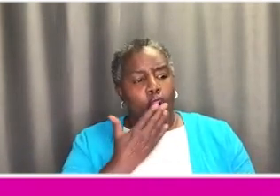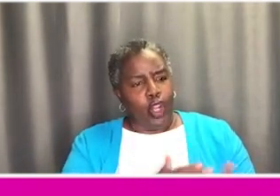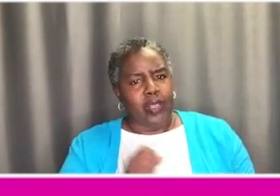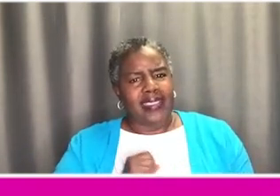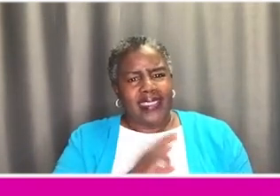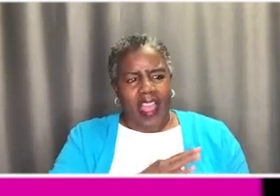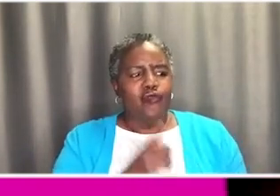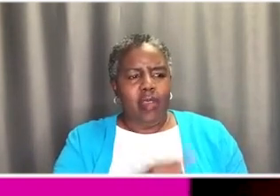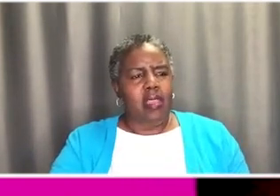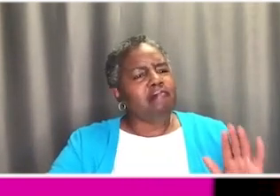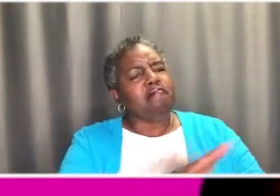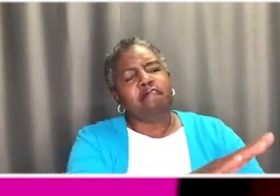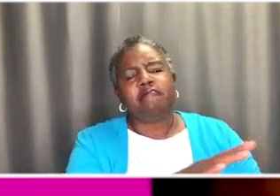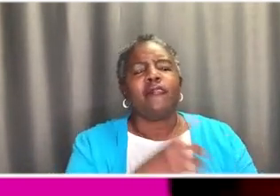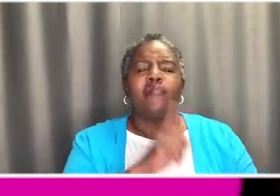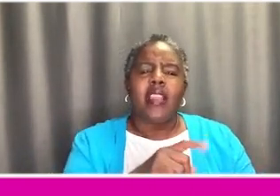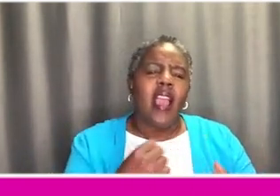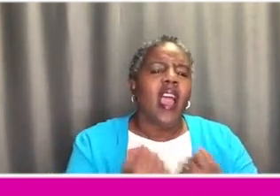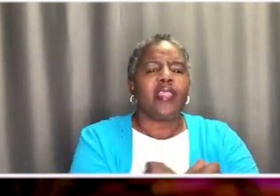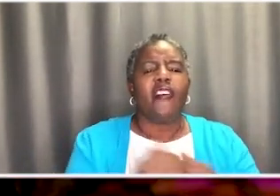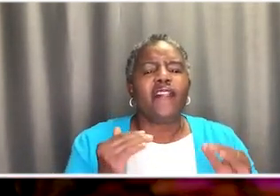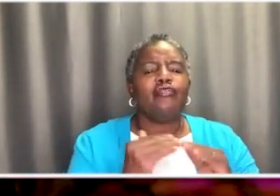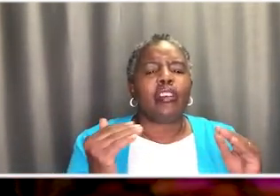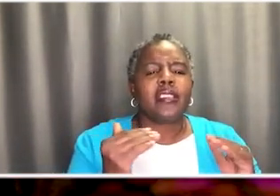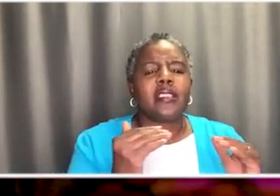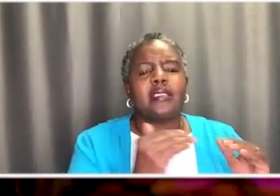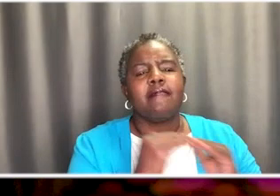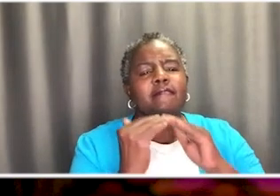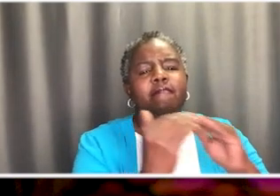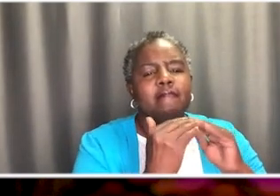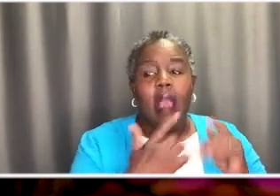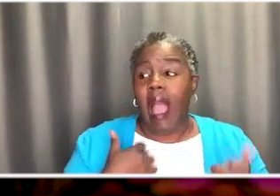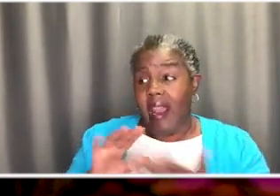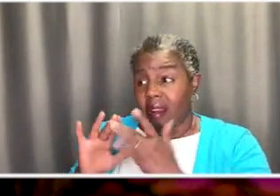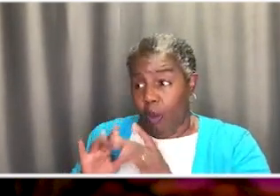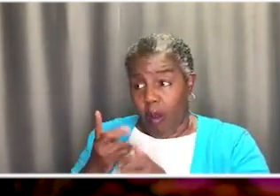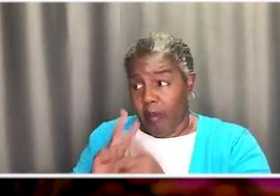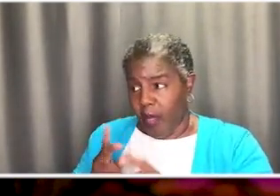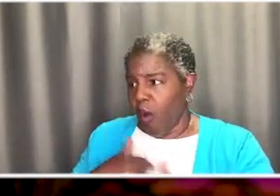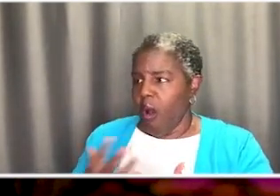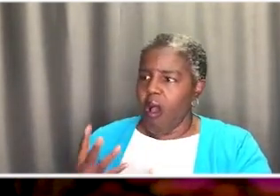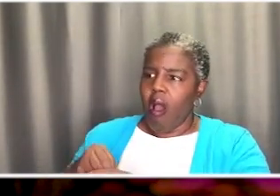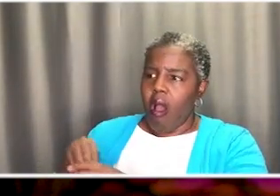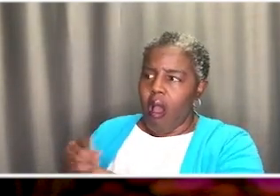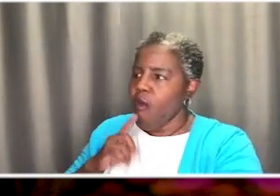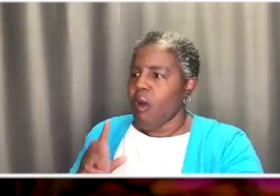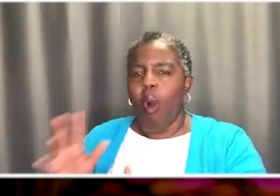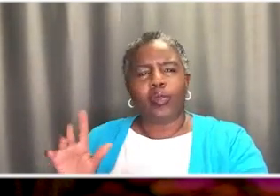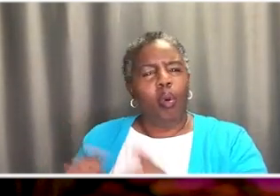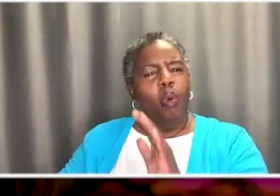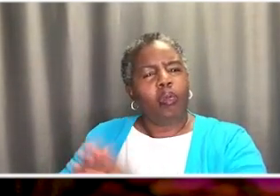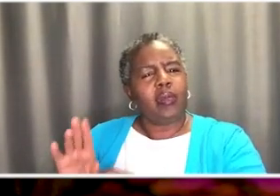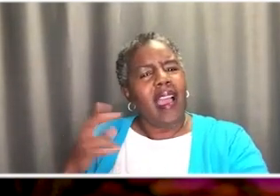were trailblazing and loved justice, and I had a network of people that were also trailblazing